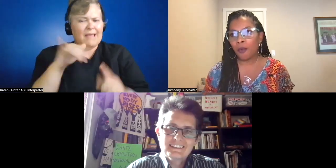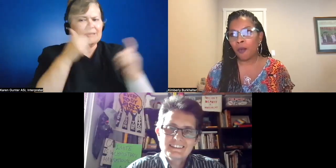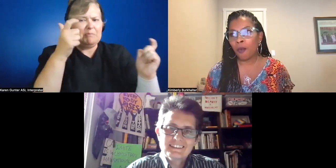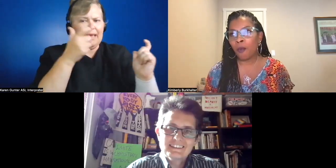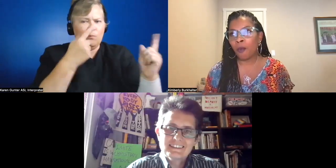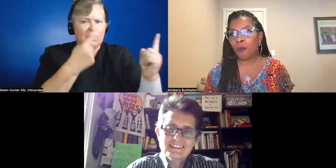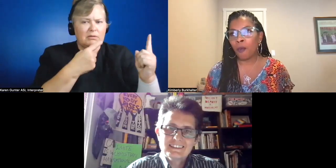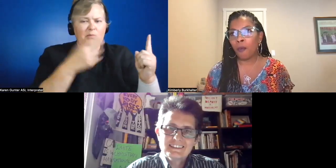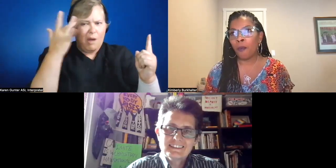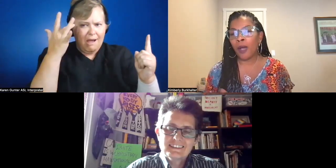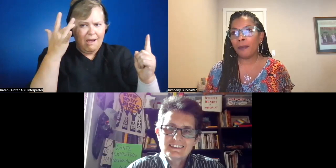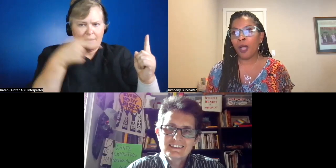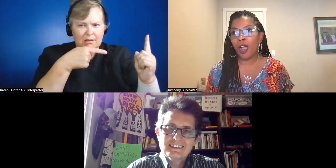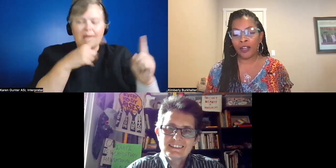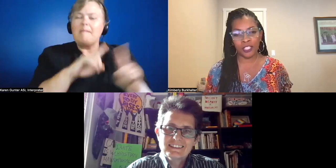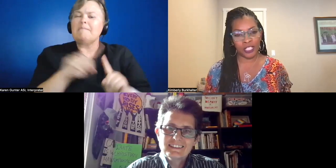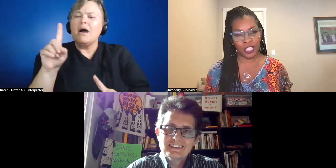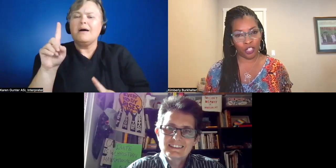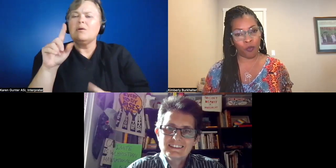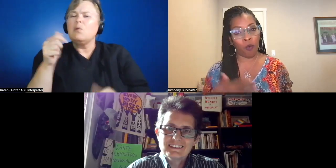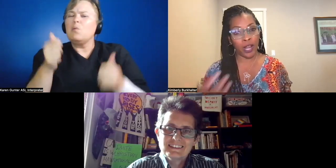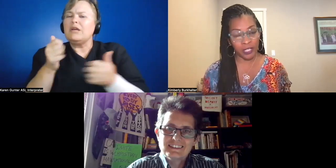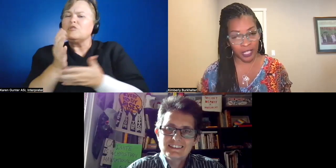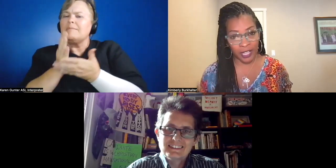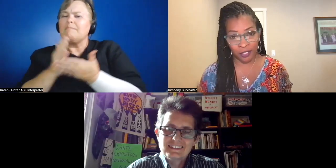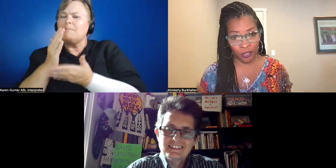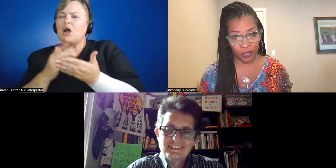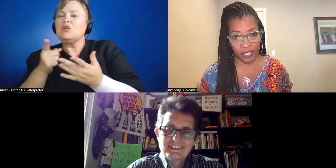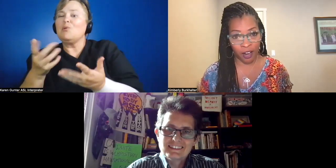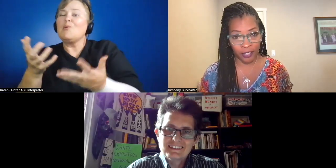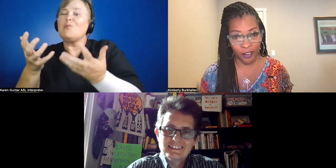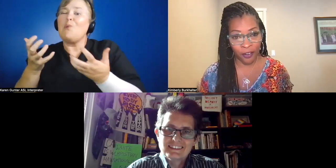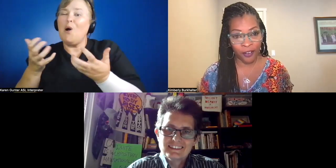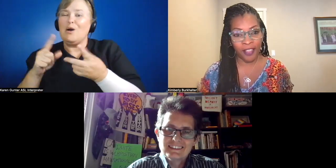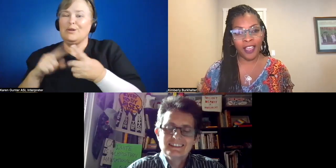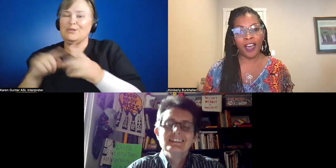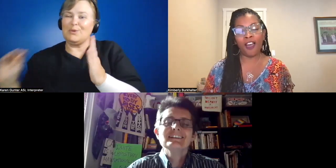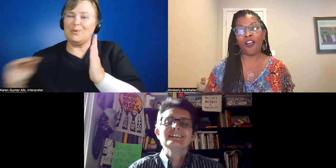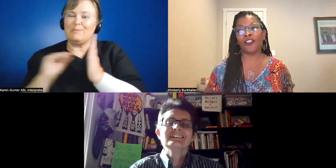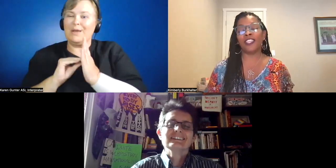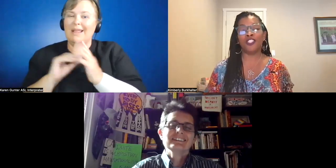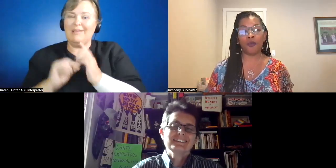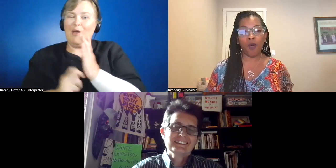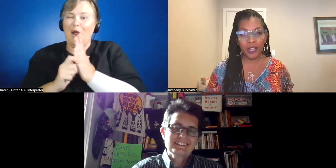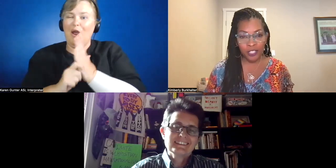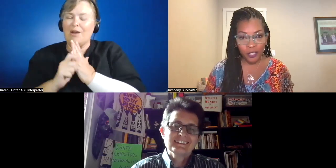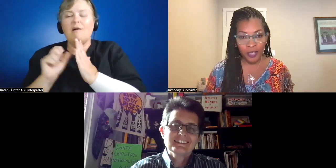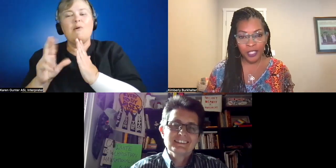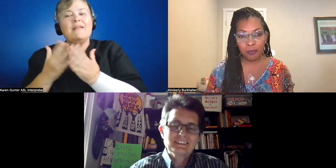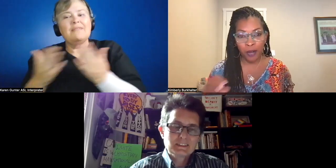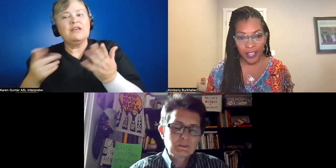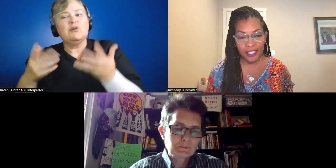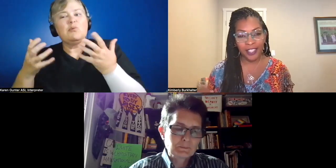but what parts did you want to get into this article, or things you wanted